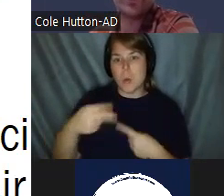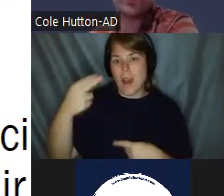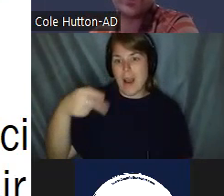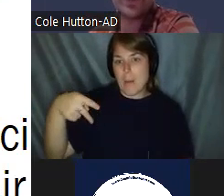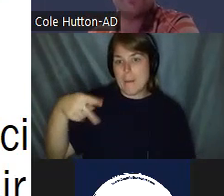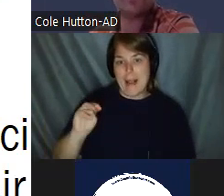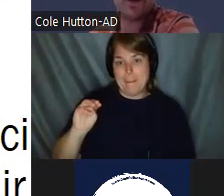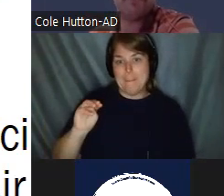news releases ahead of time